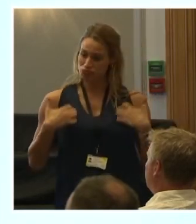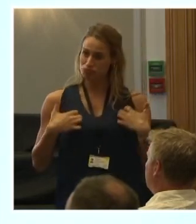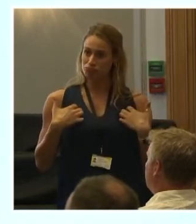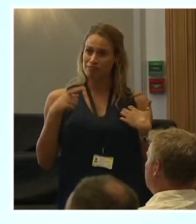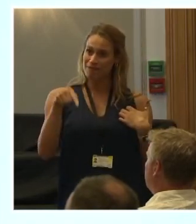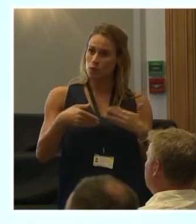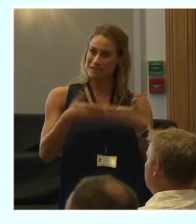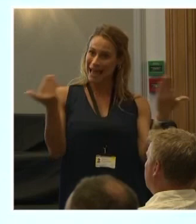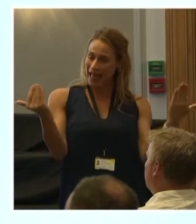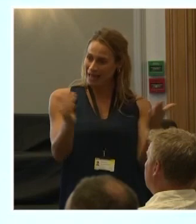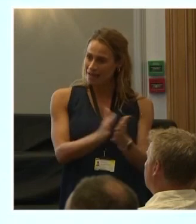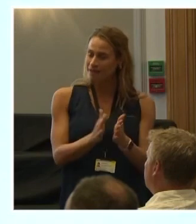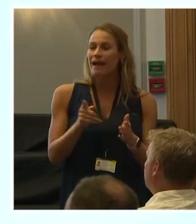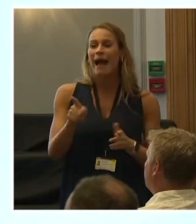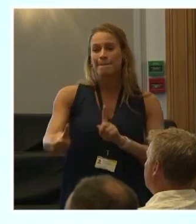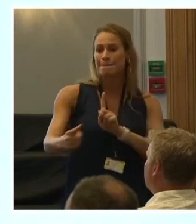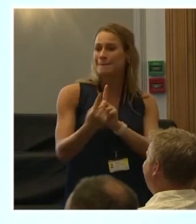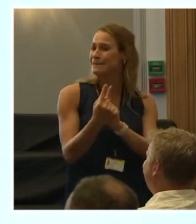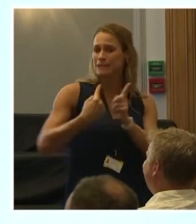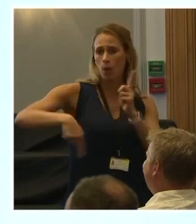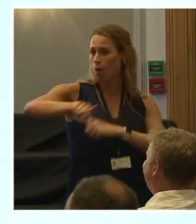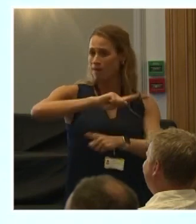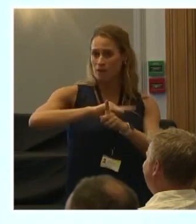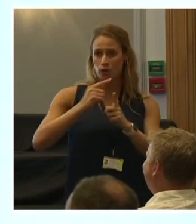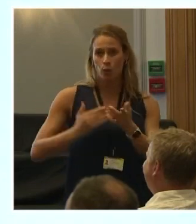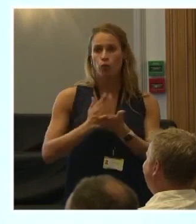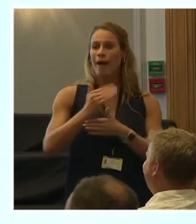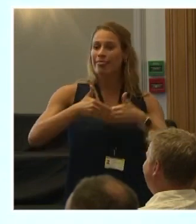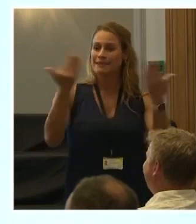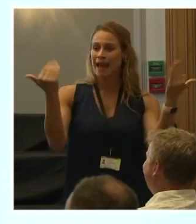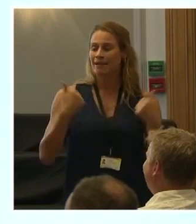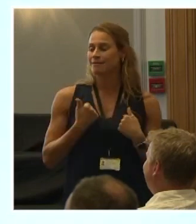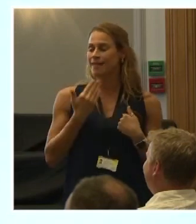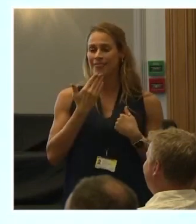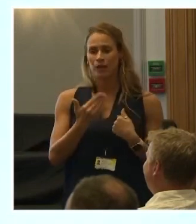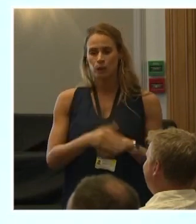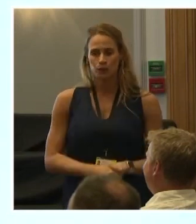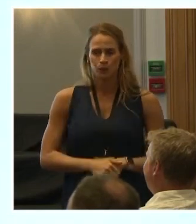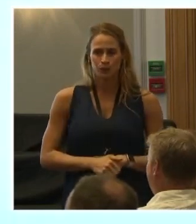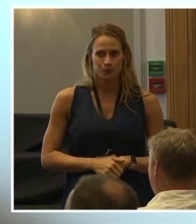rest of the day and to meeting many of you in the course of the day. Thank you.